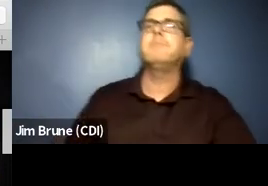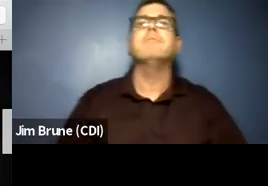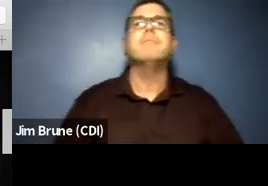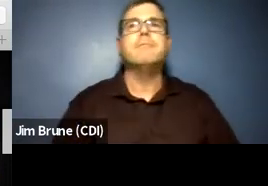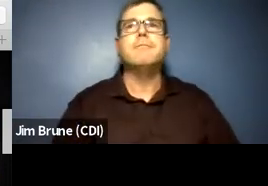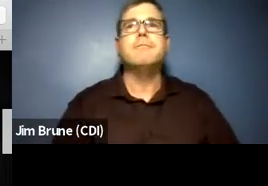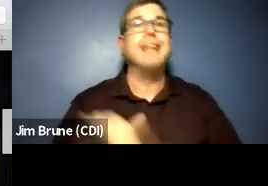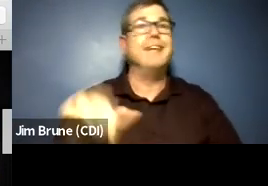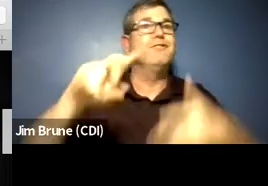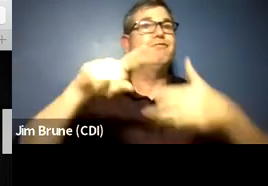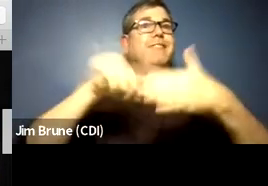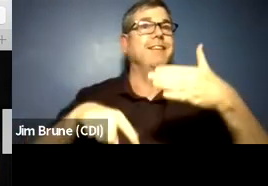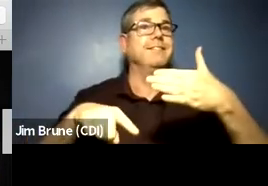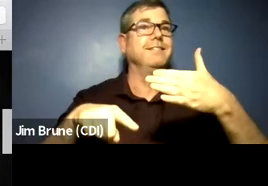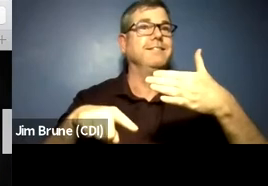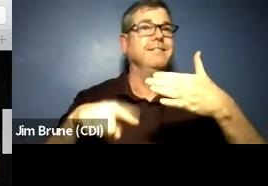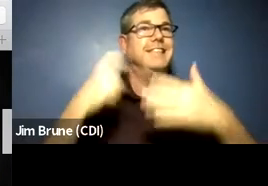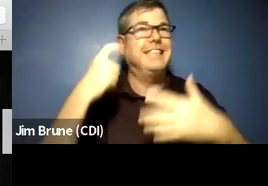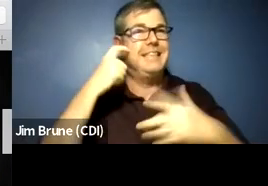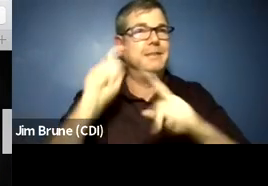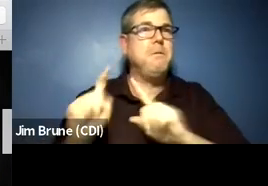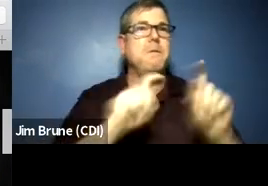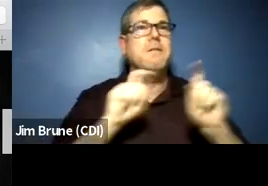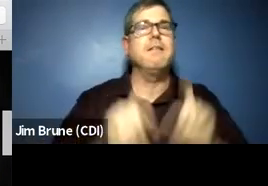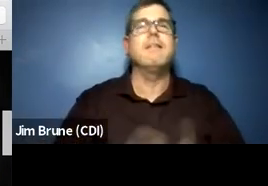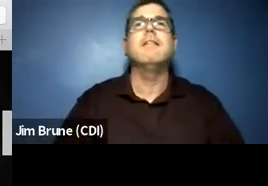Okay, here we go. Oops.